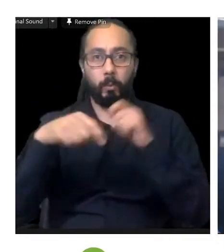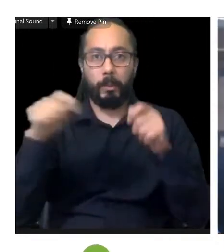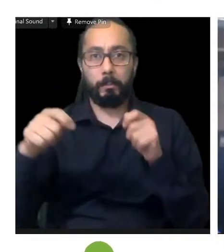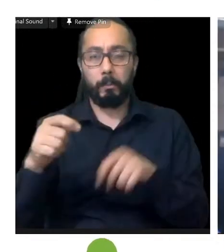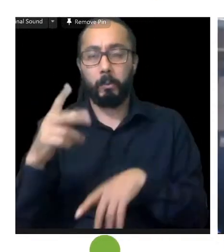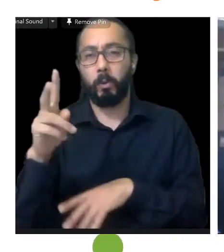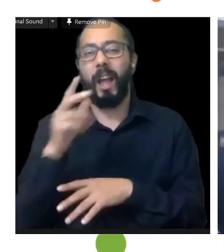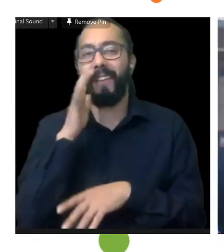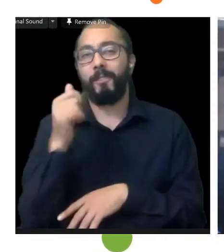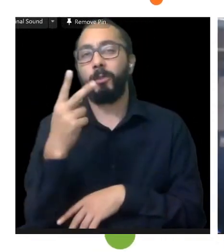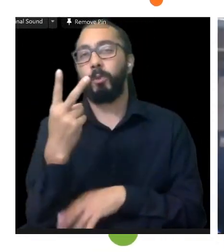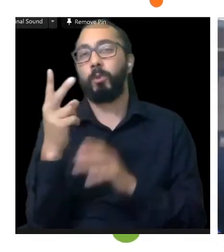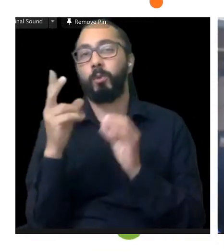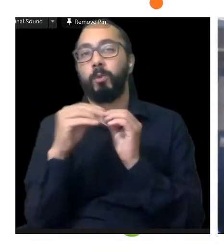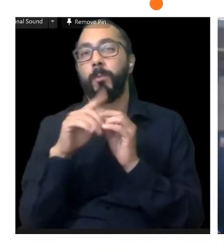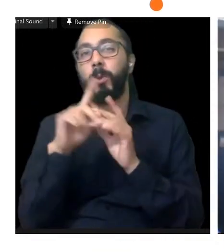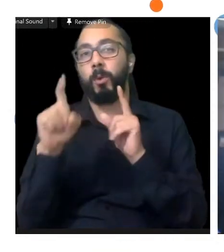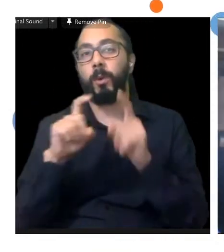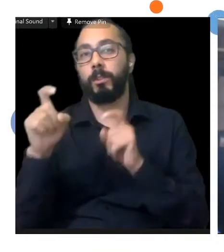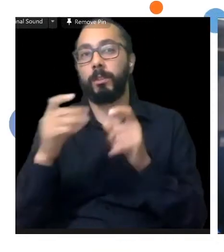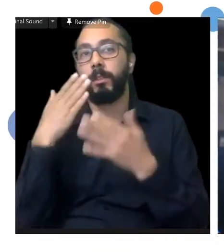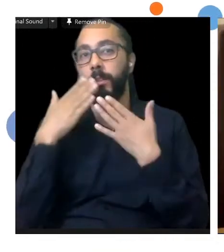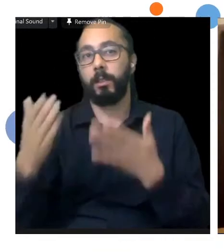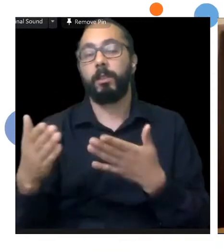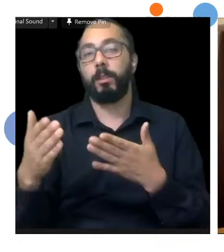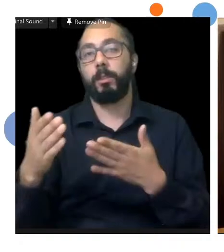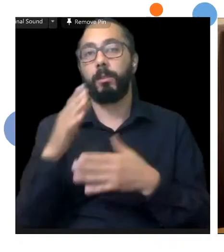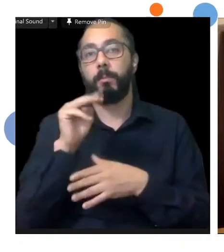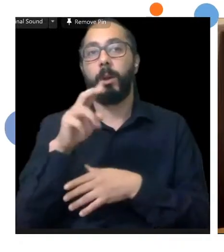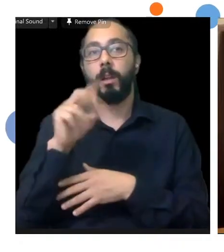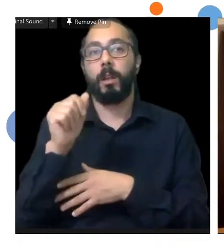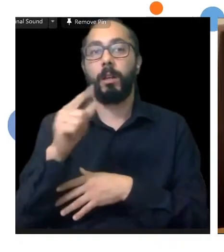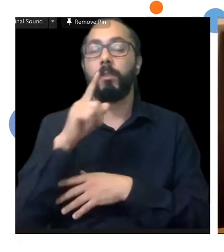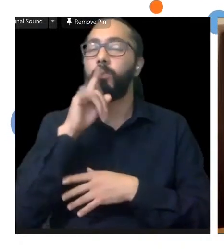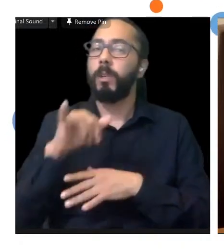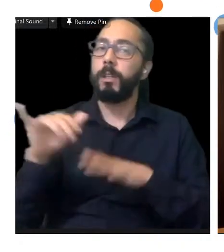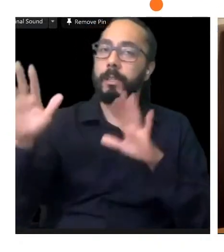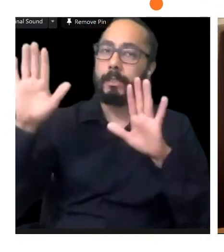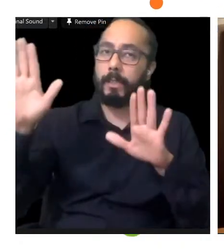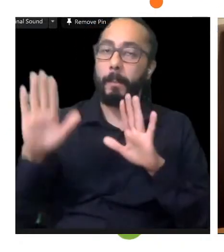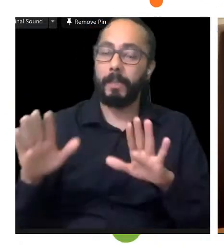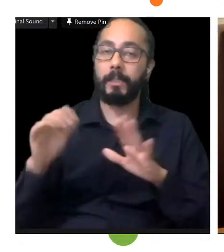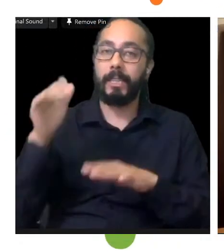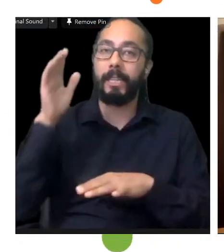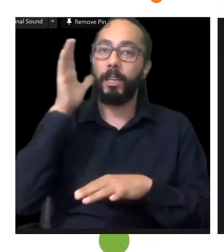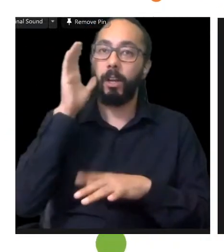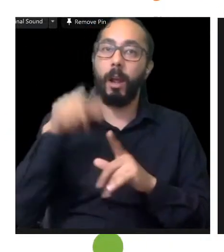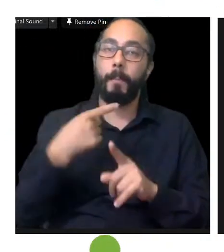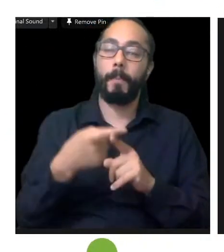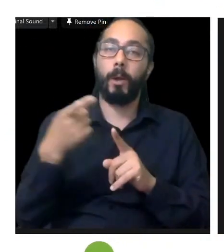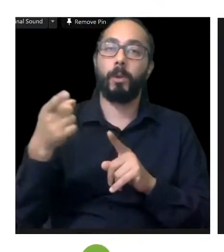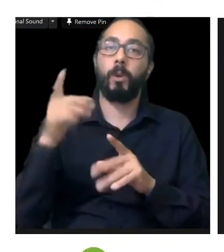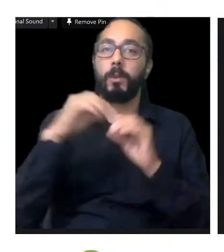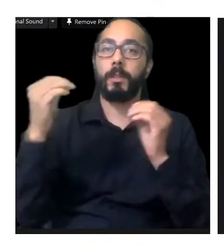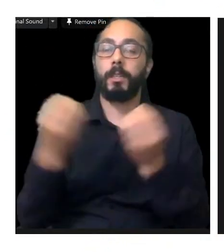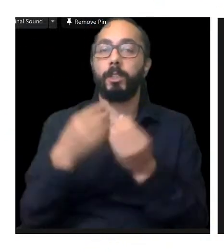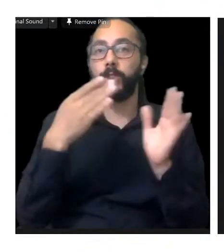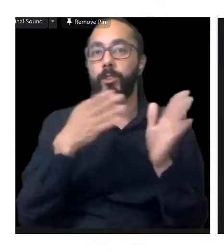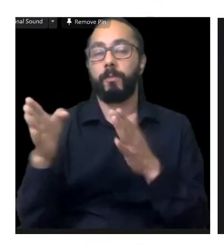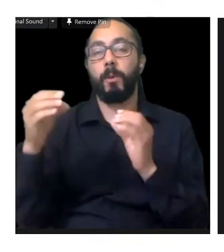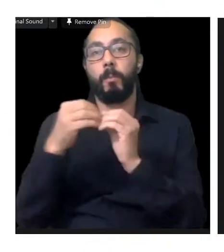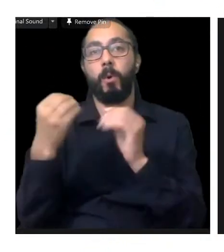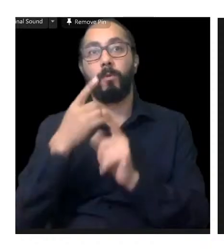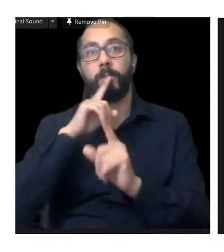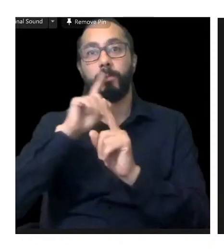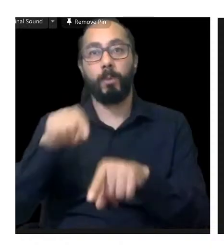Yes. Thank you so much, Monica. It's incredible to hear sort of about an organization that's been able to shift its culture to that more responsive piece within